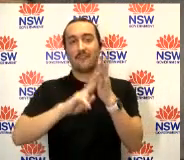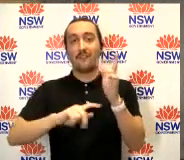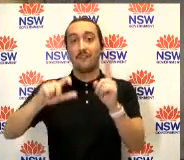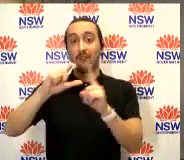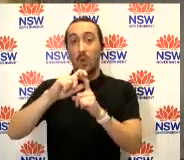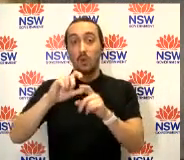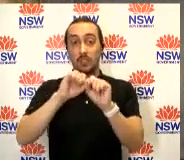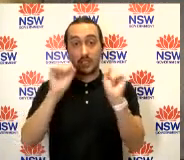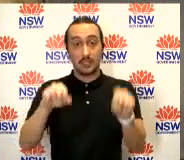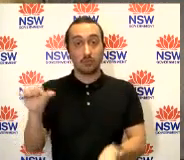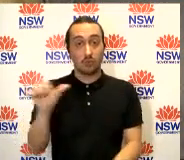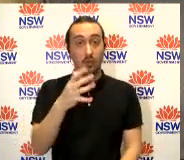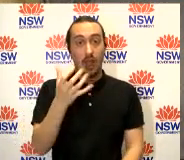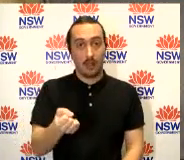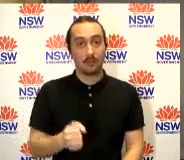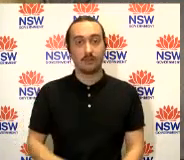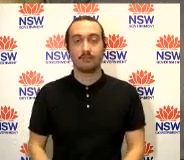Yep.